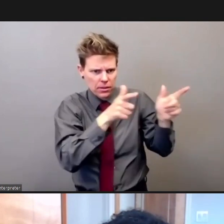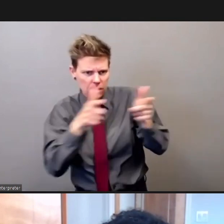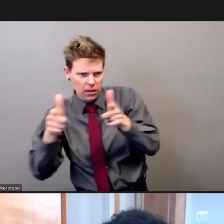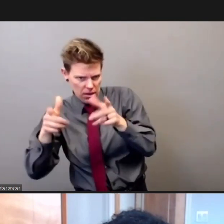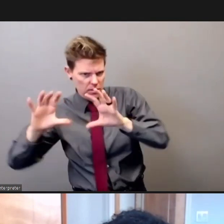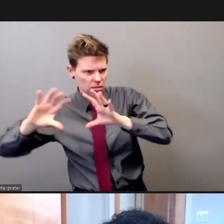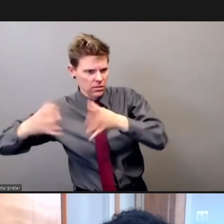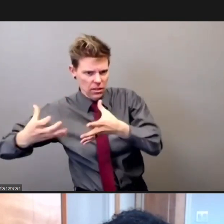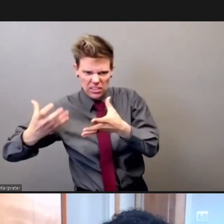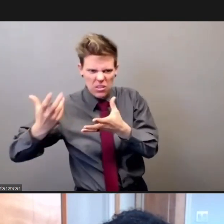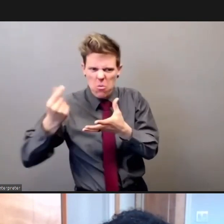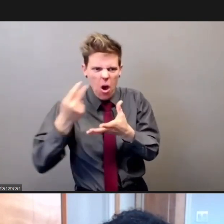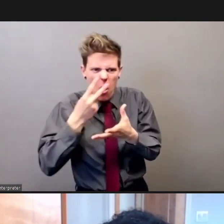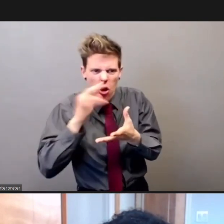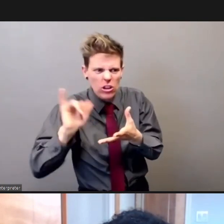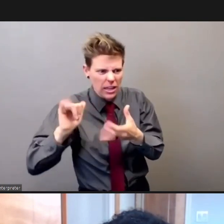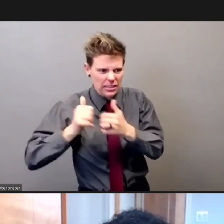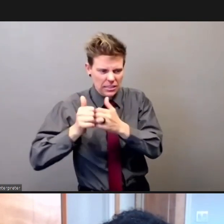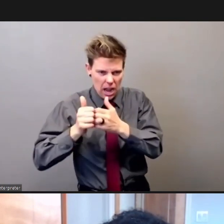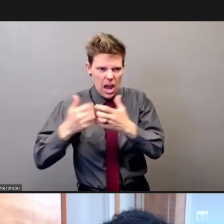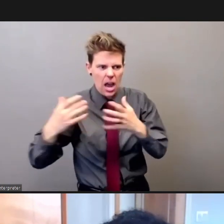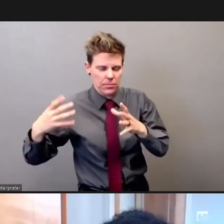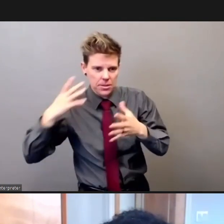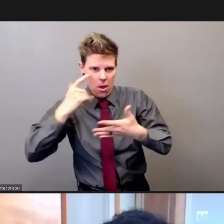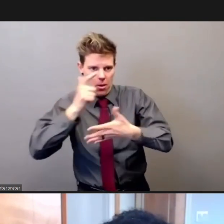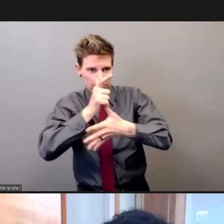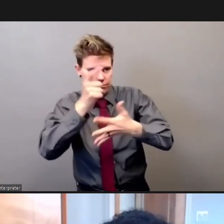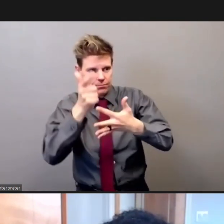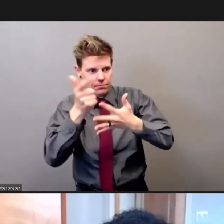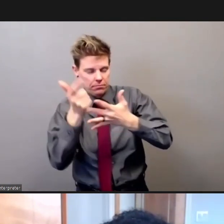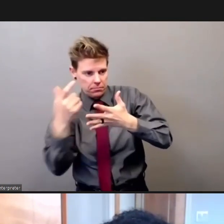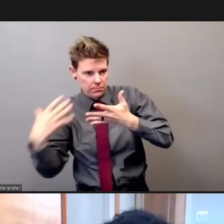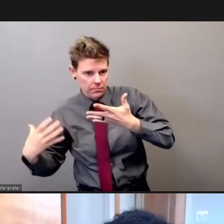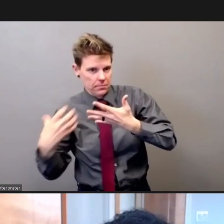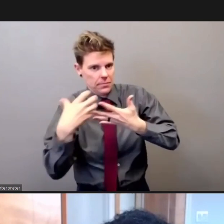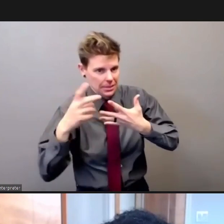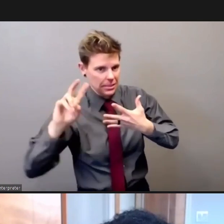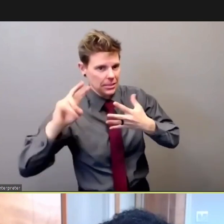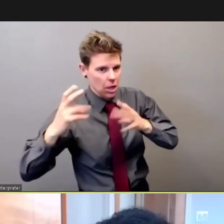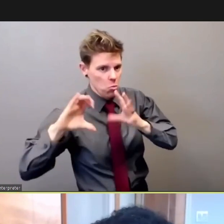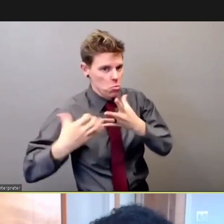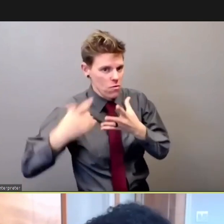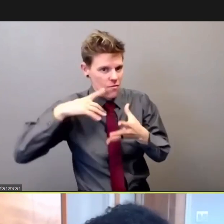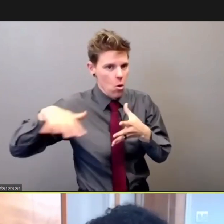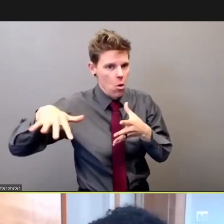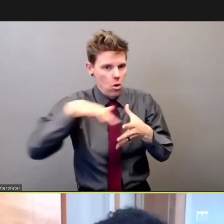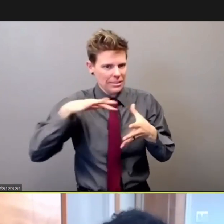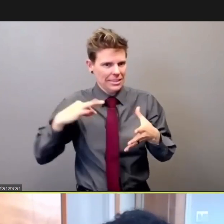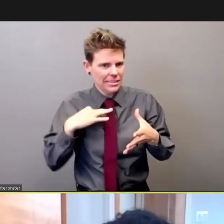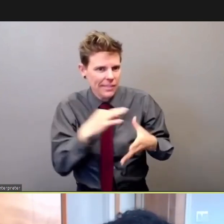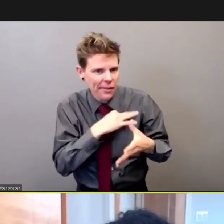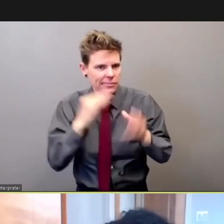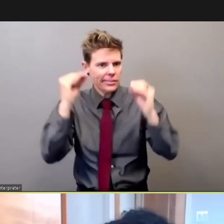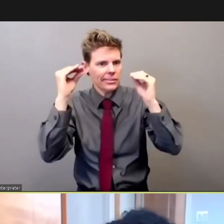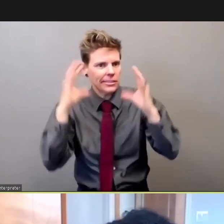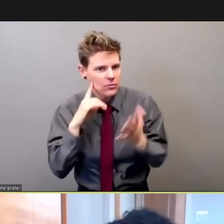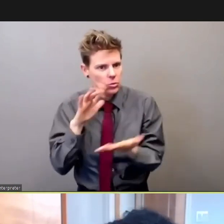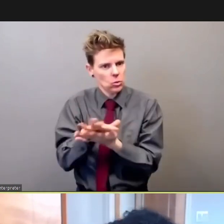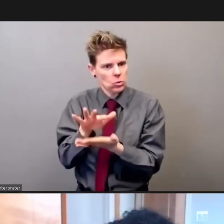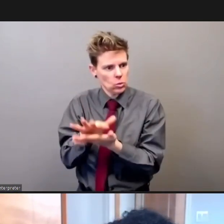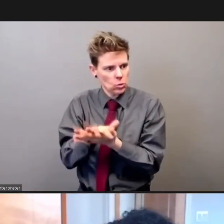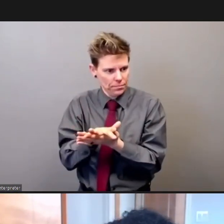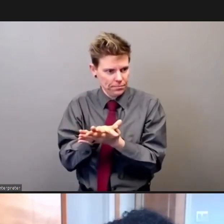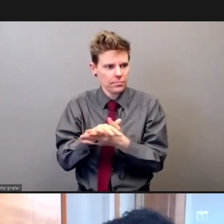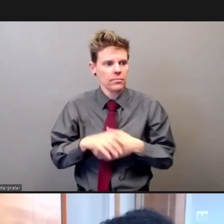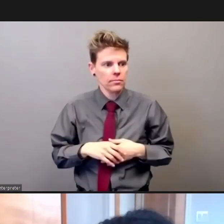the full-on prioritized stage in vaccinations? Thank you. Yes. Oh, go ahead, Dr. Nope, Dr.